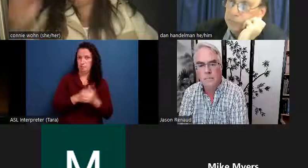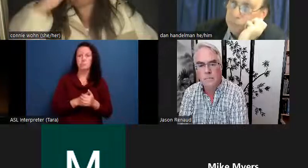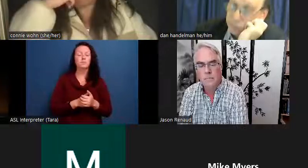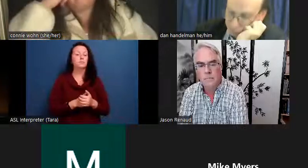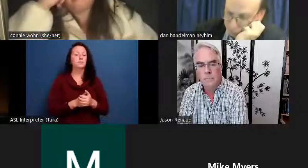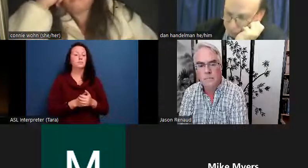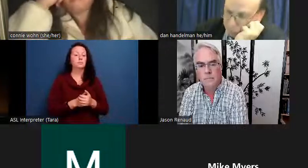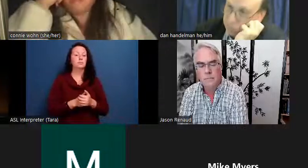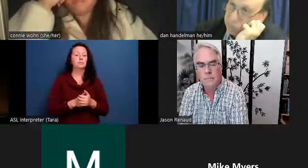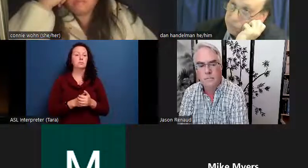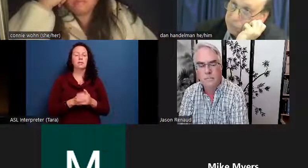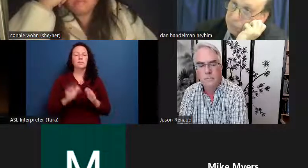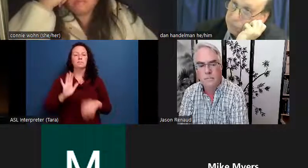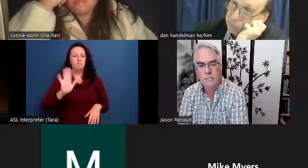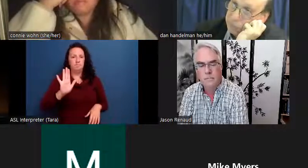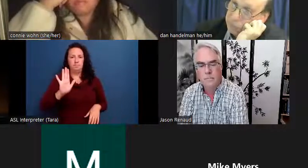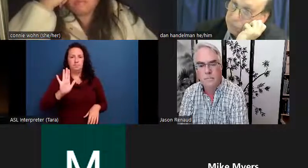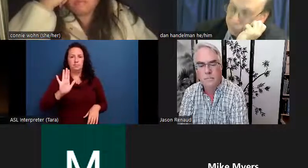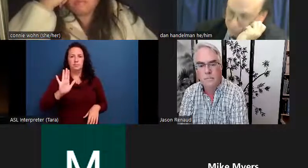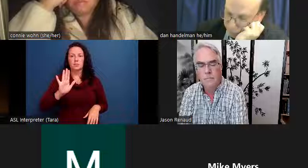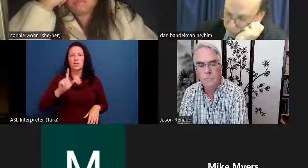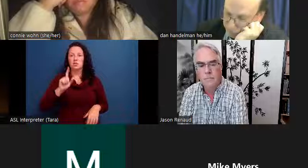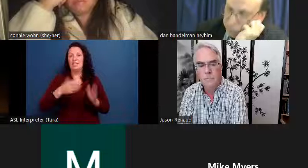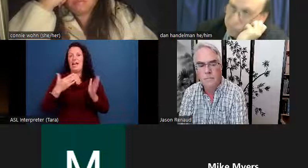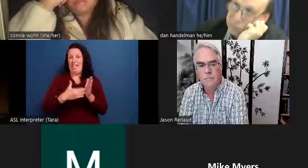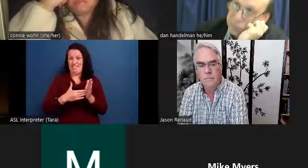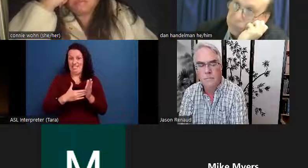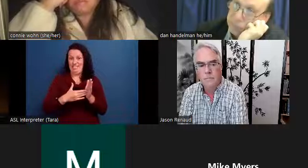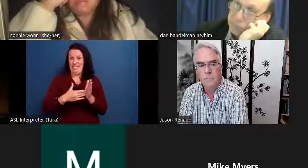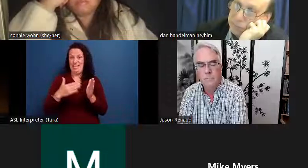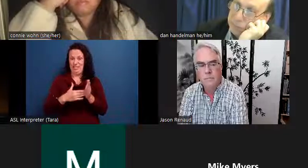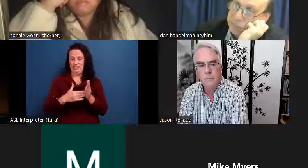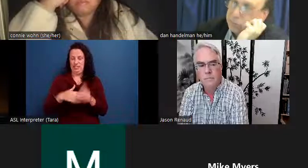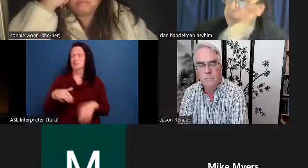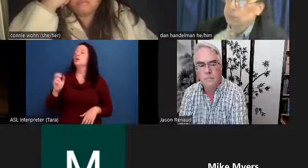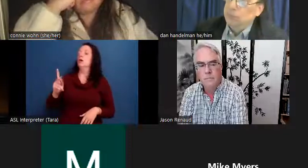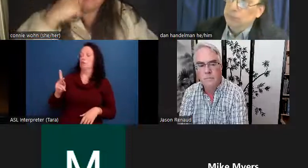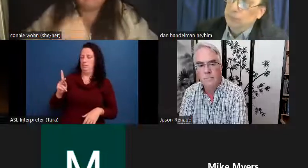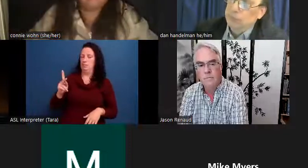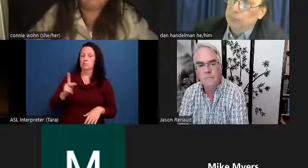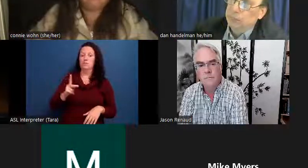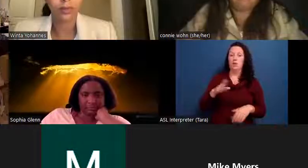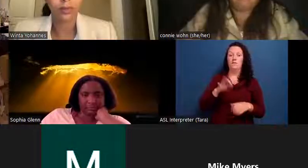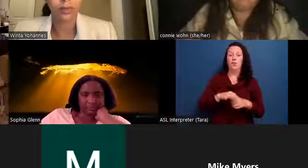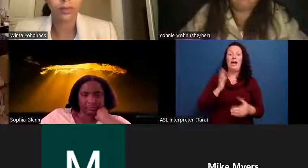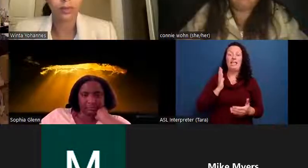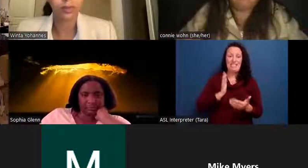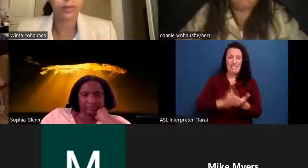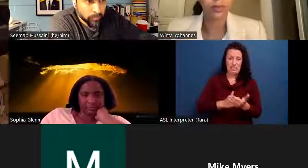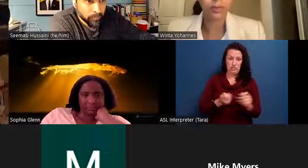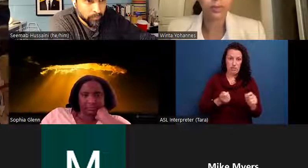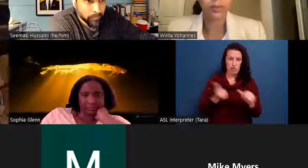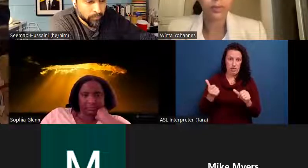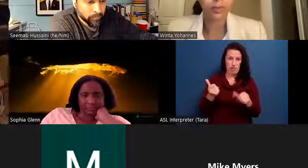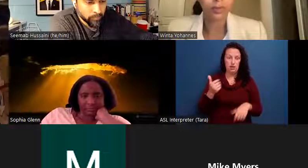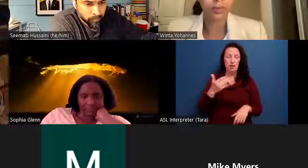abstentions? Can you take the votes against first? Okay, are there any votes against? Thank you.